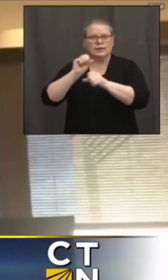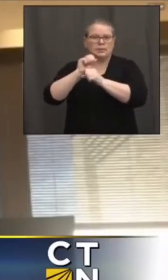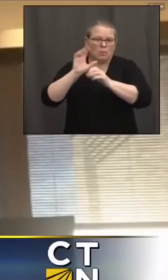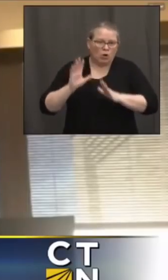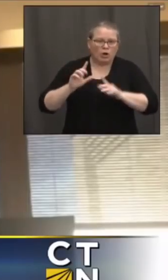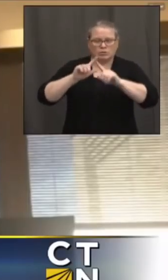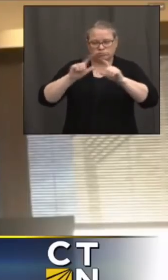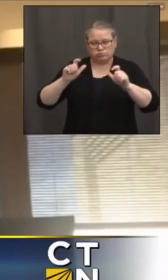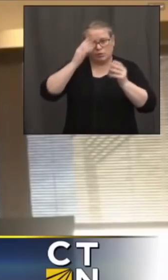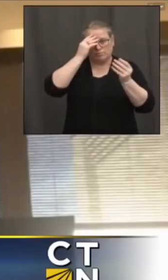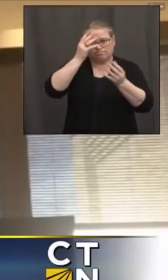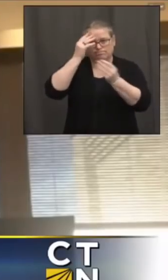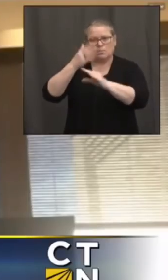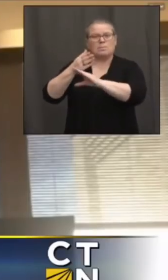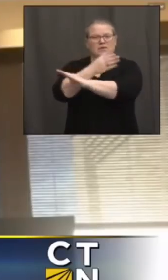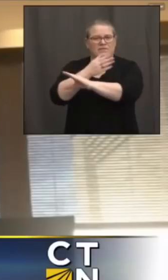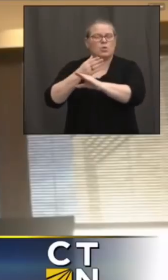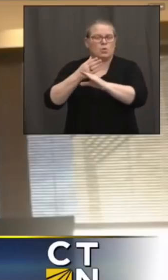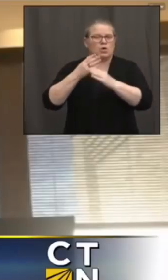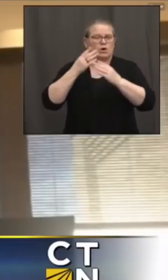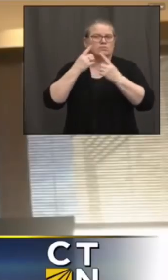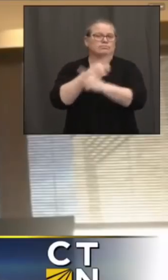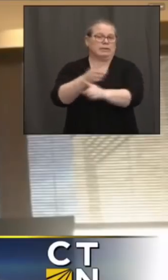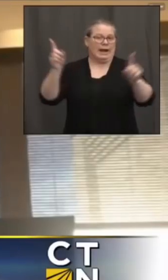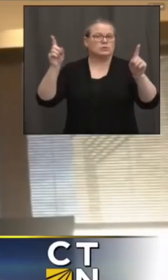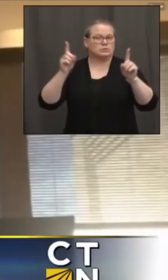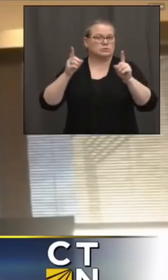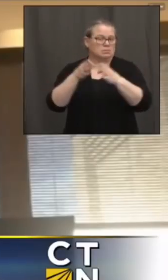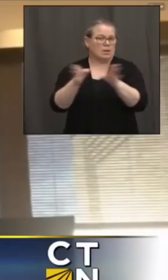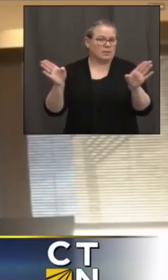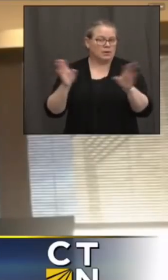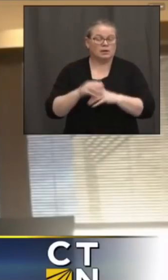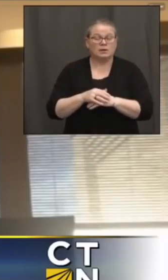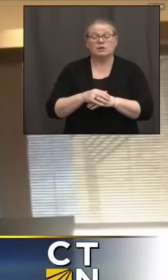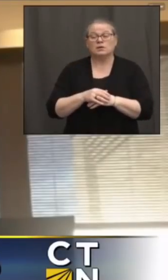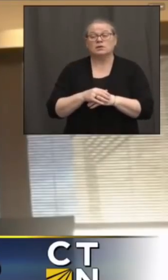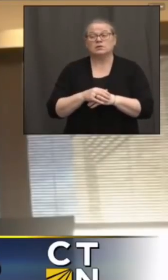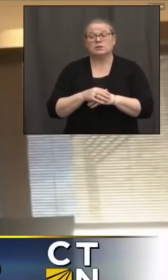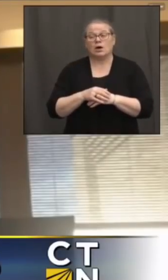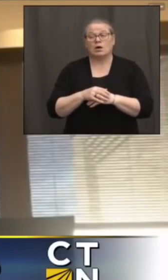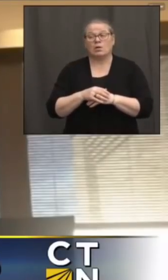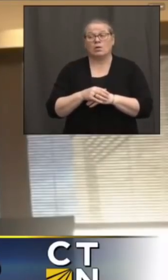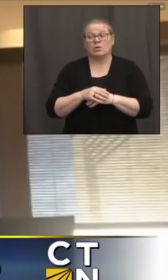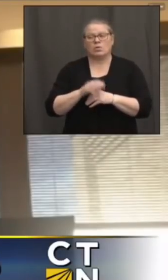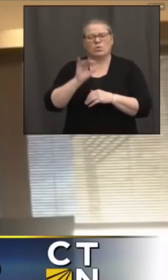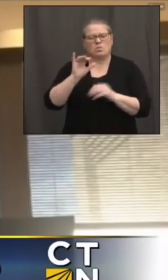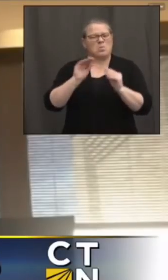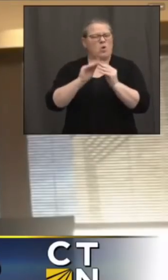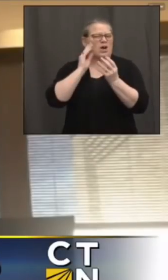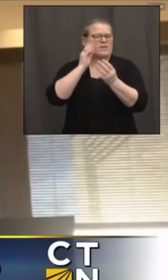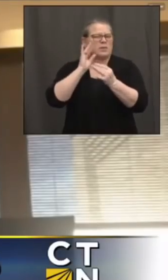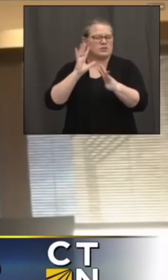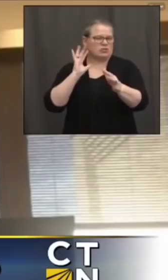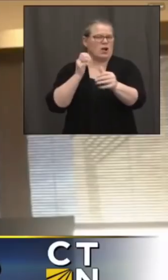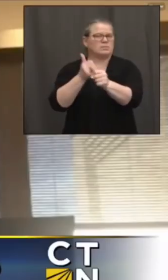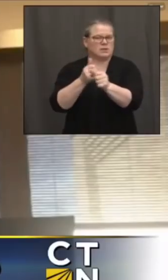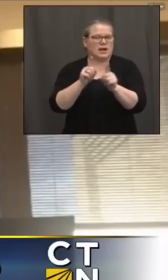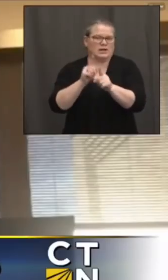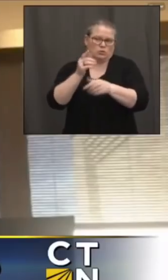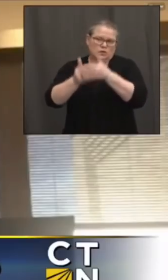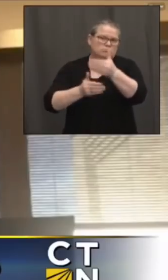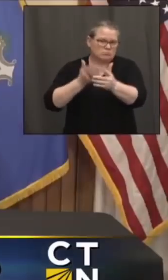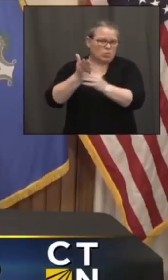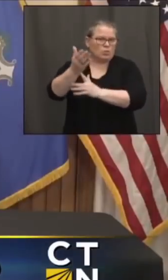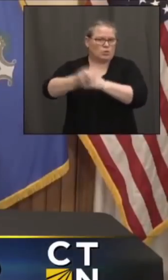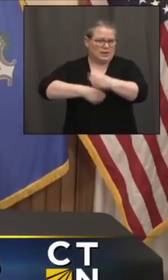before a public announcement. So look forward to additional updates as we progress through the calendar